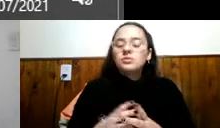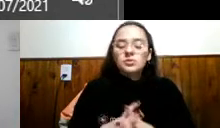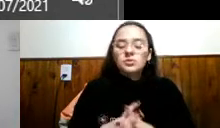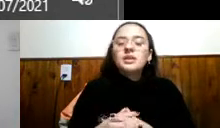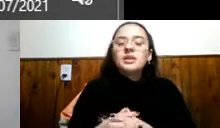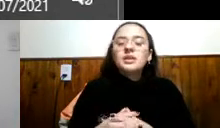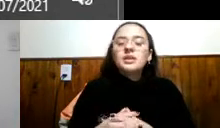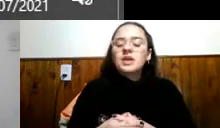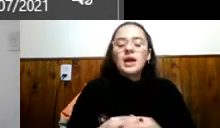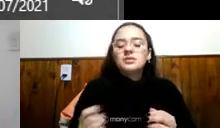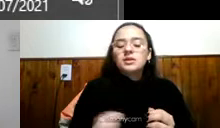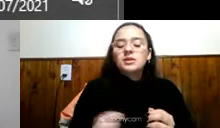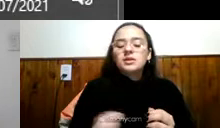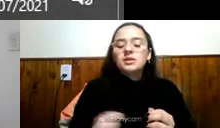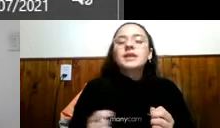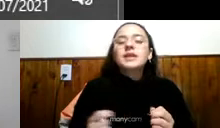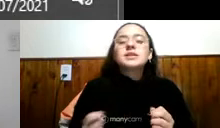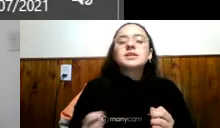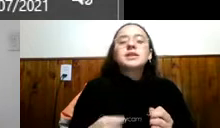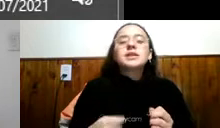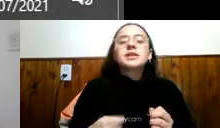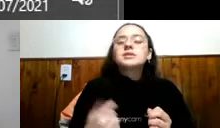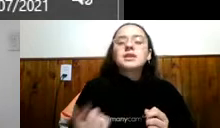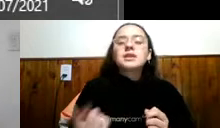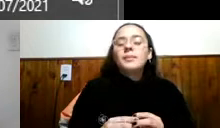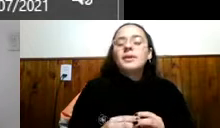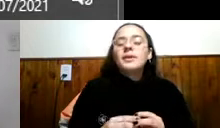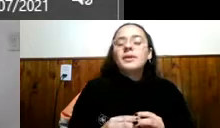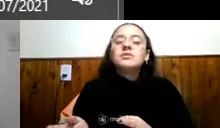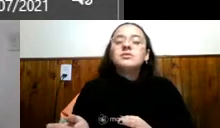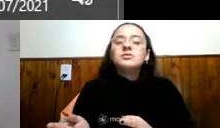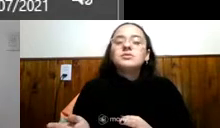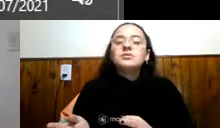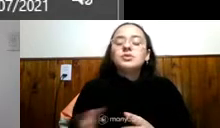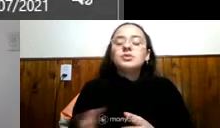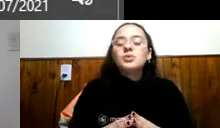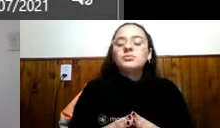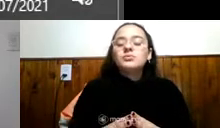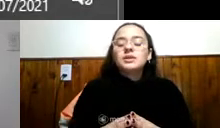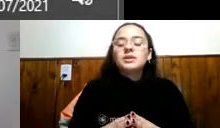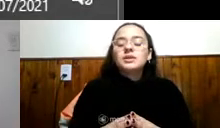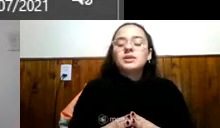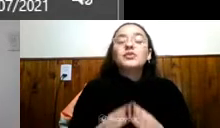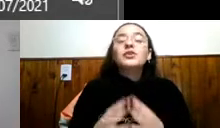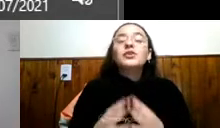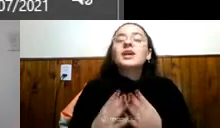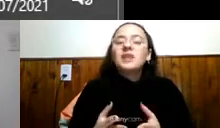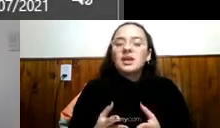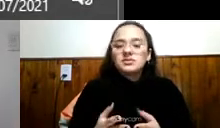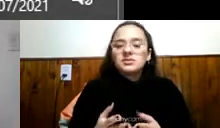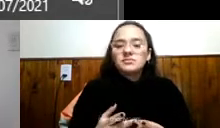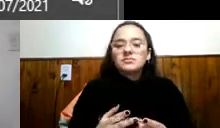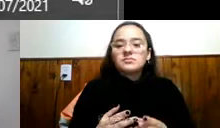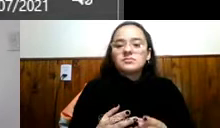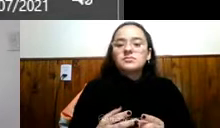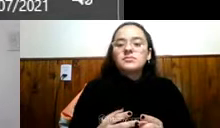repeat and write and tell, but then you forget that.